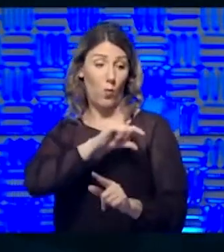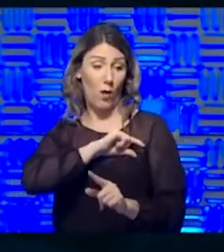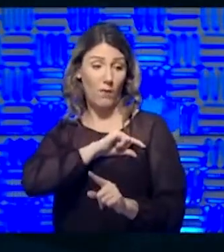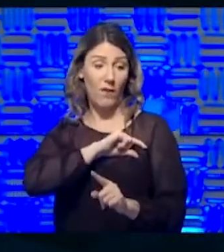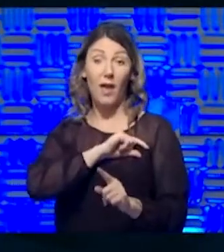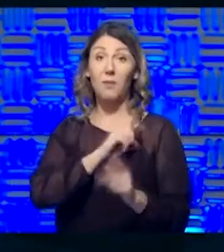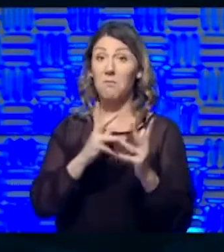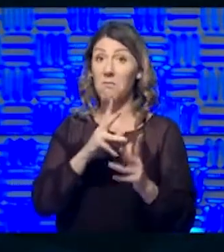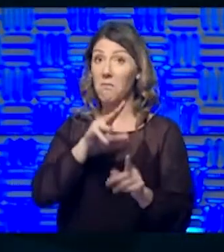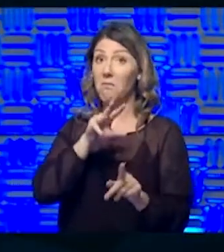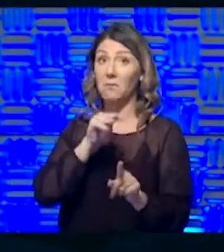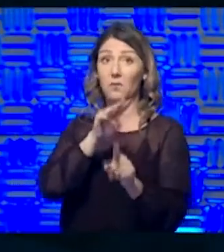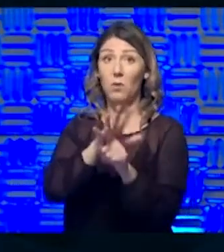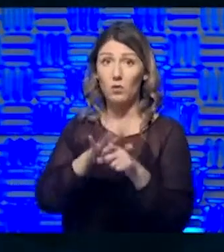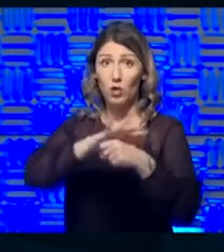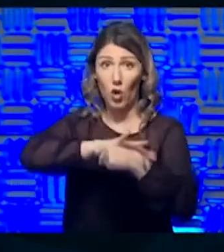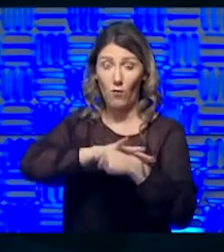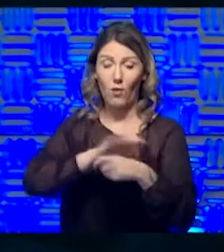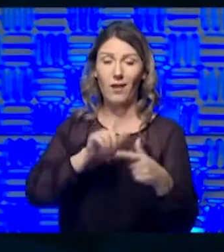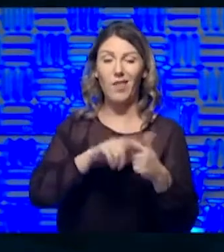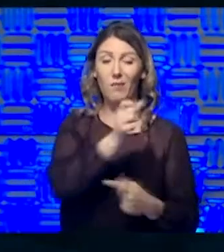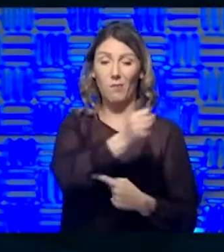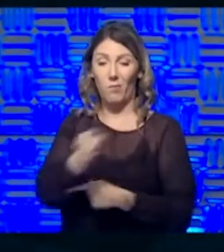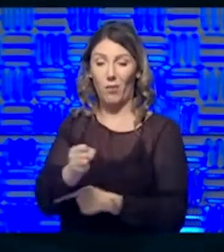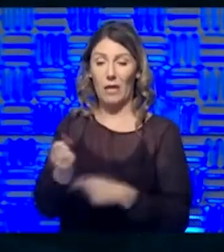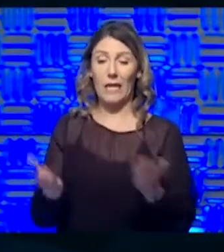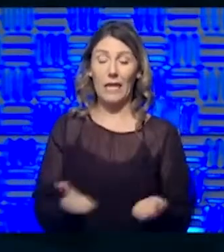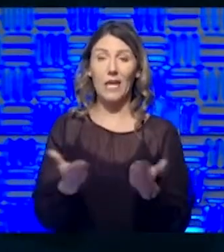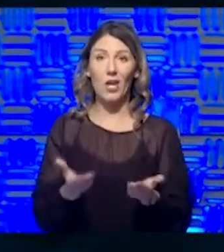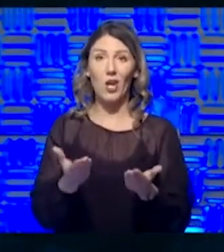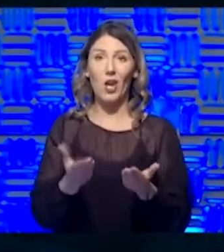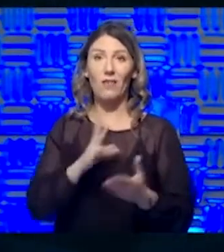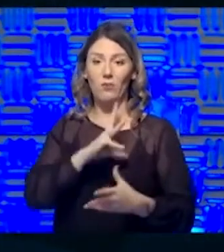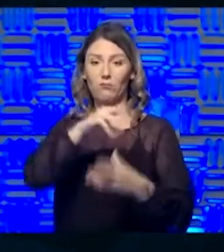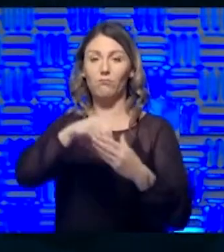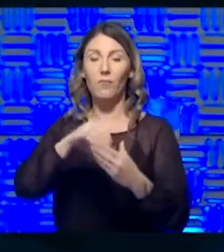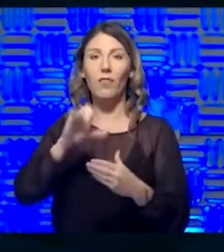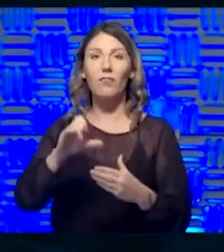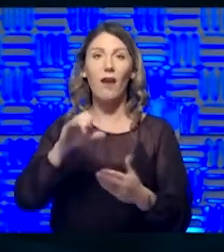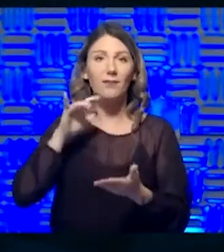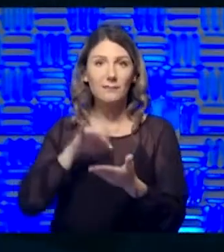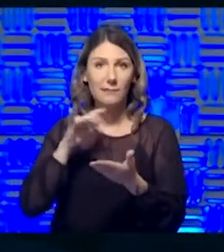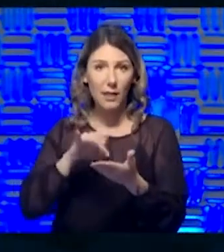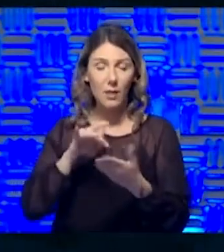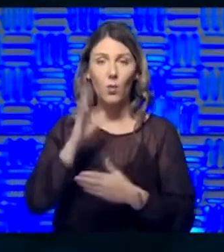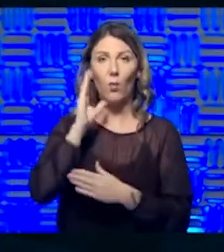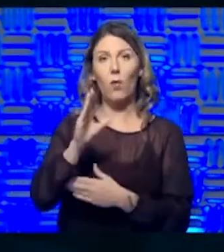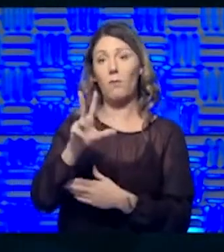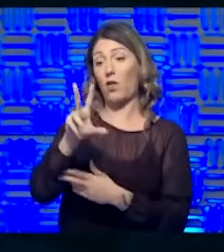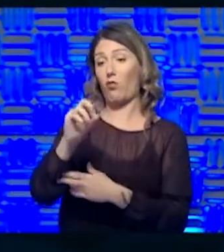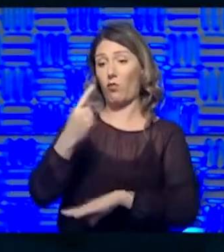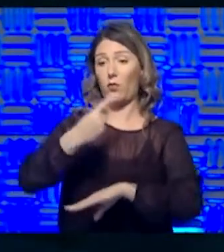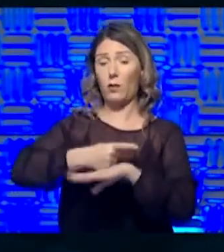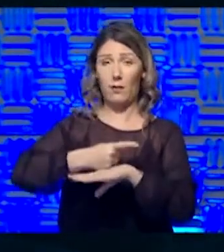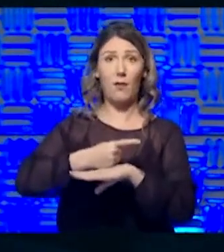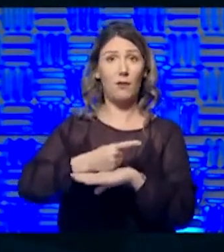here, and then enter them into the study. And they'll get 30 days worth of treatment,